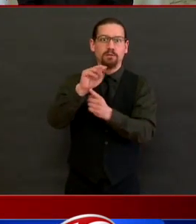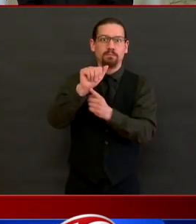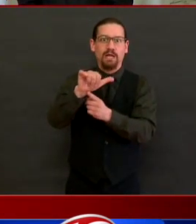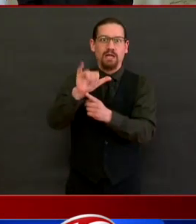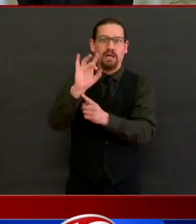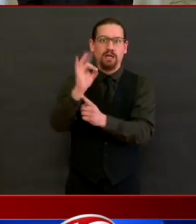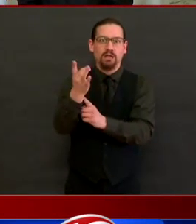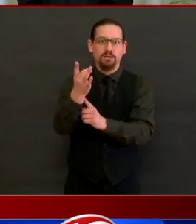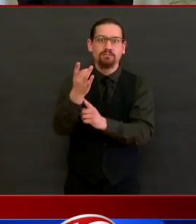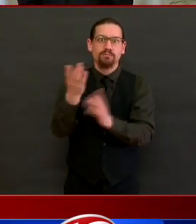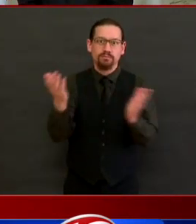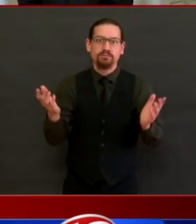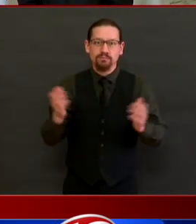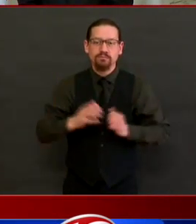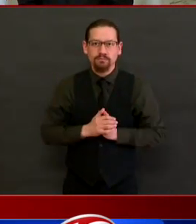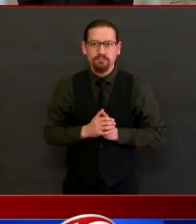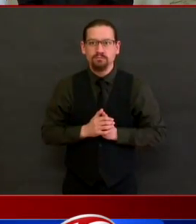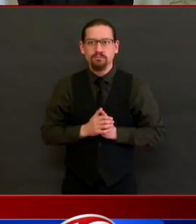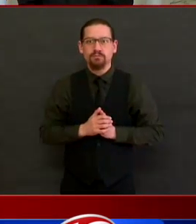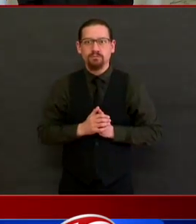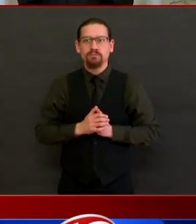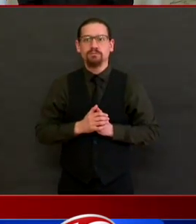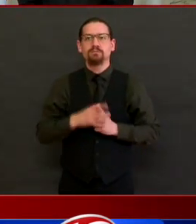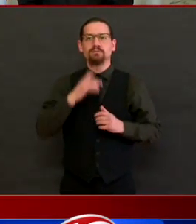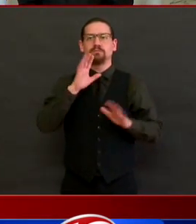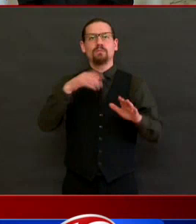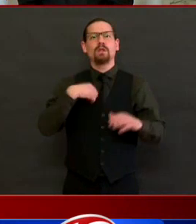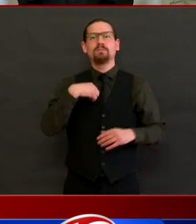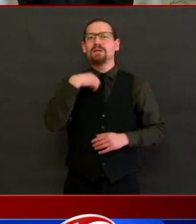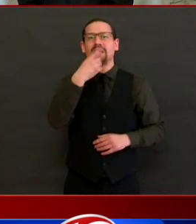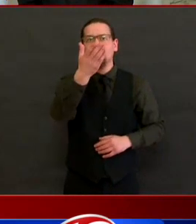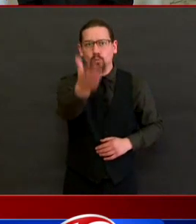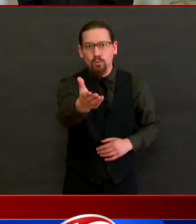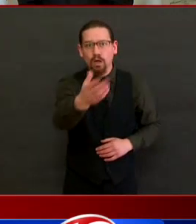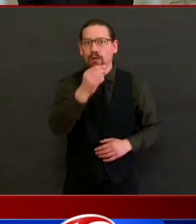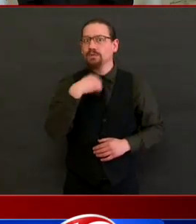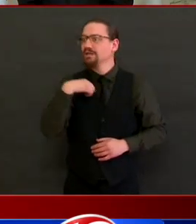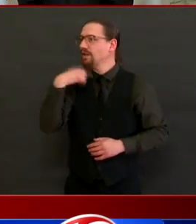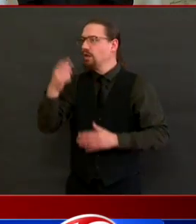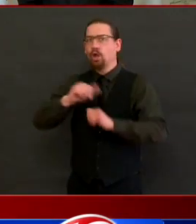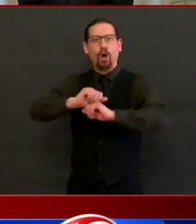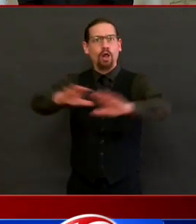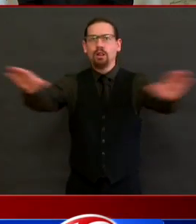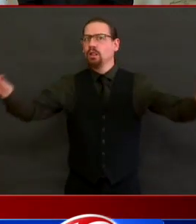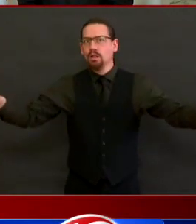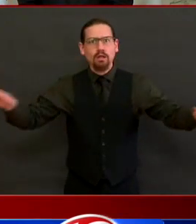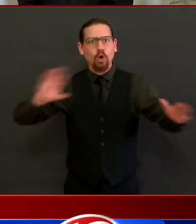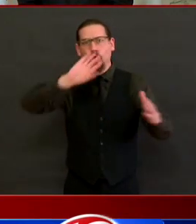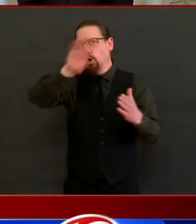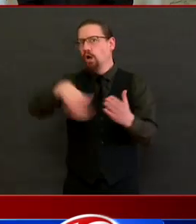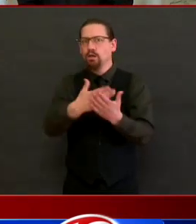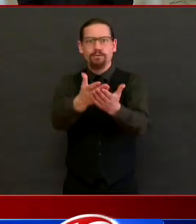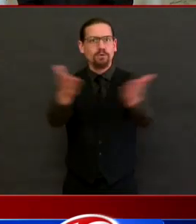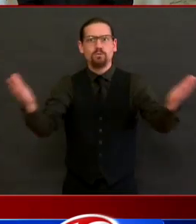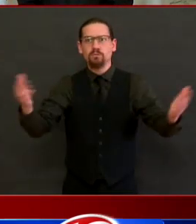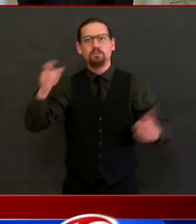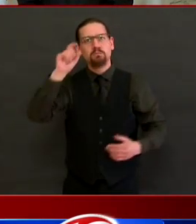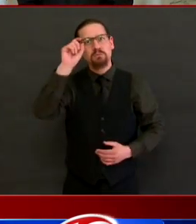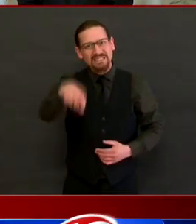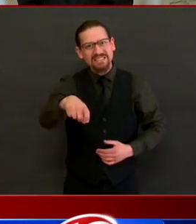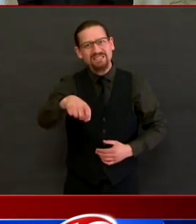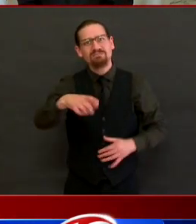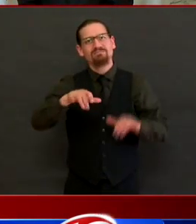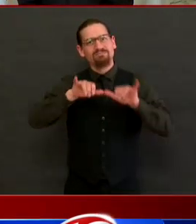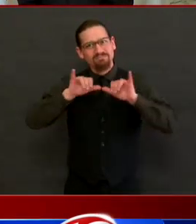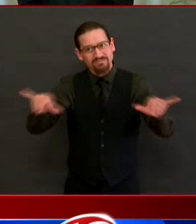you is, and I can tell everybody out there, the less you leave your house, the safer we'll all be.